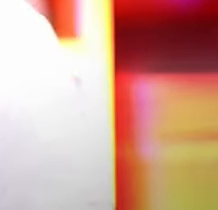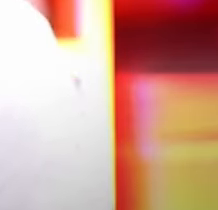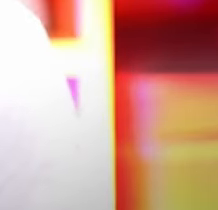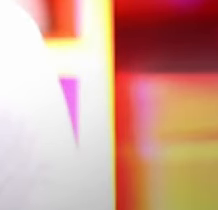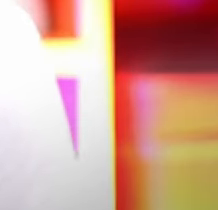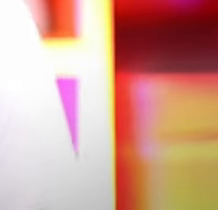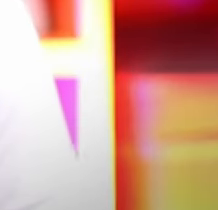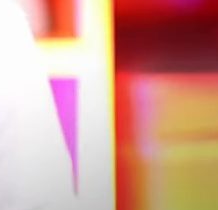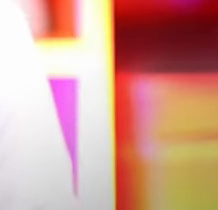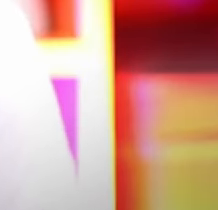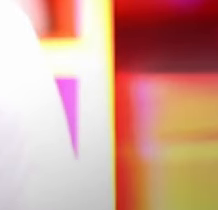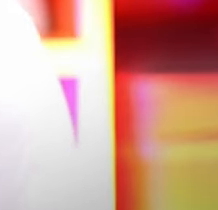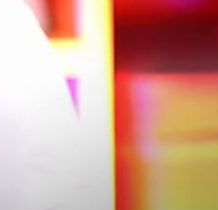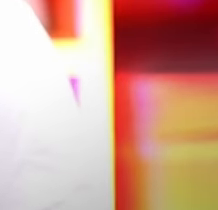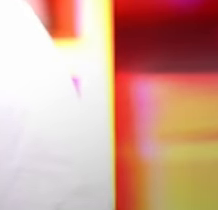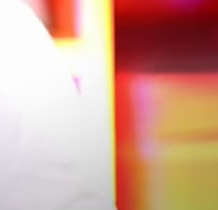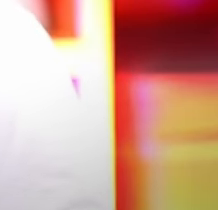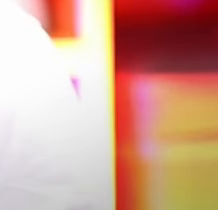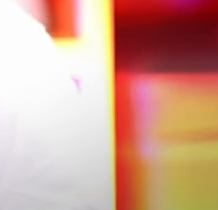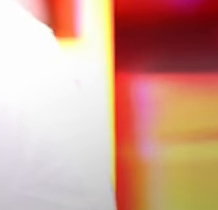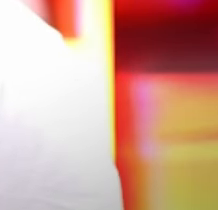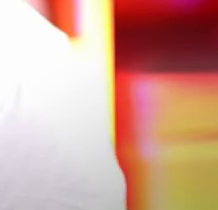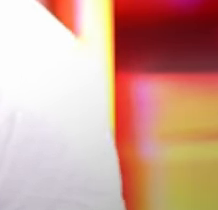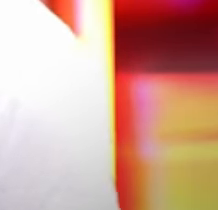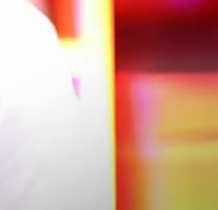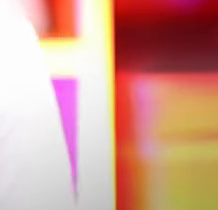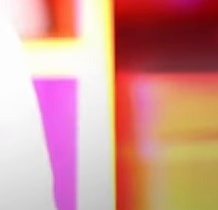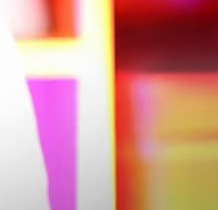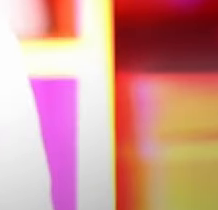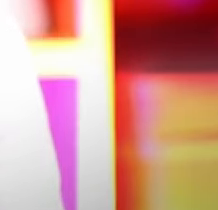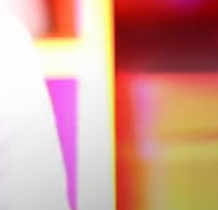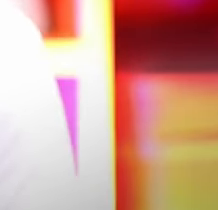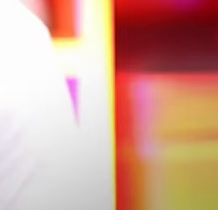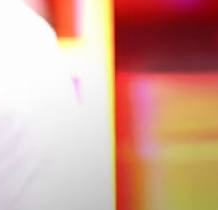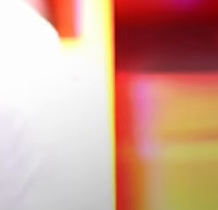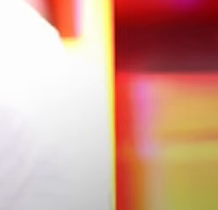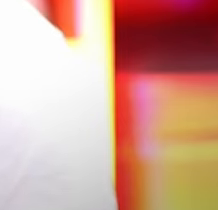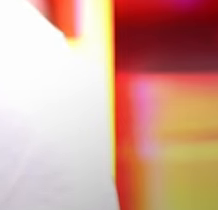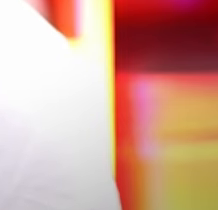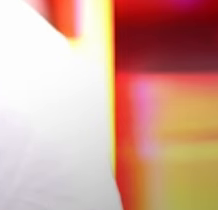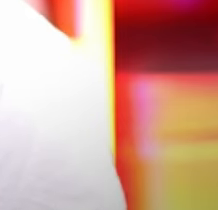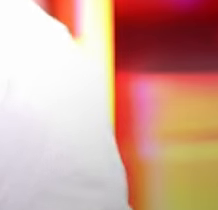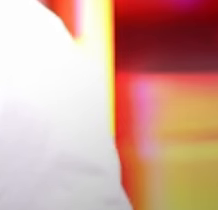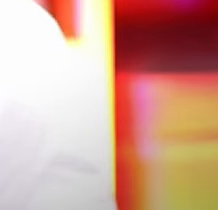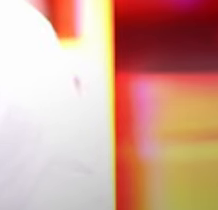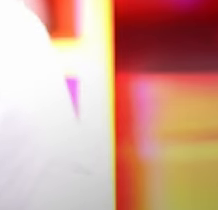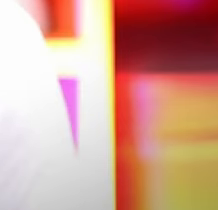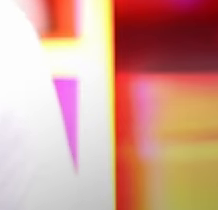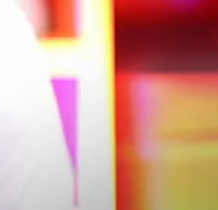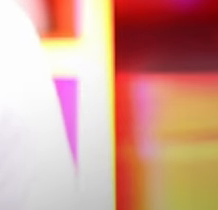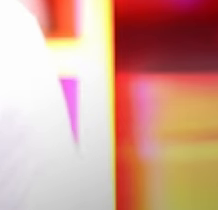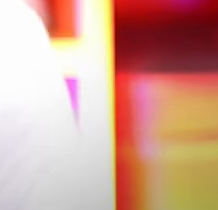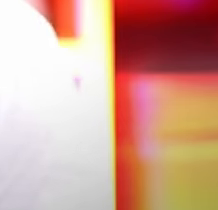the message we about to listen to is a message from Apostle Eric nich the chairman of the Church of Pentecost